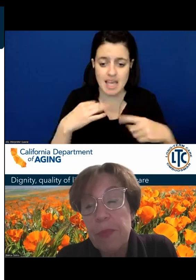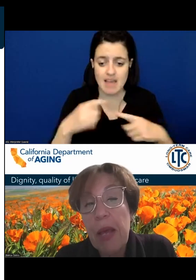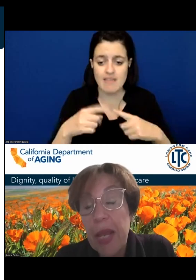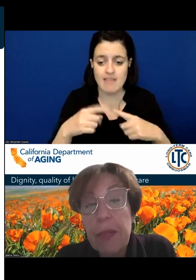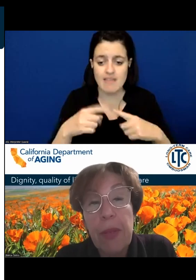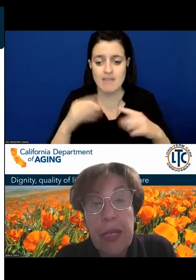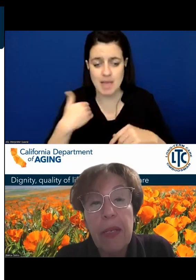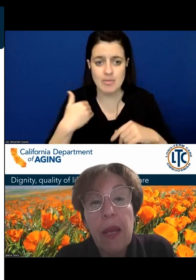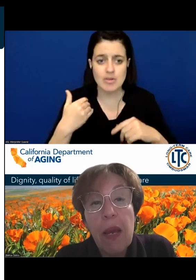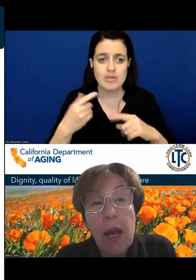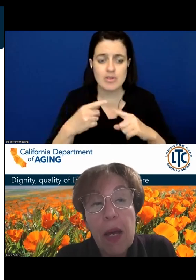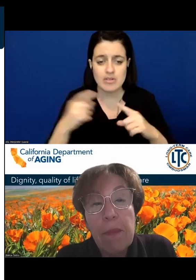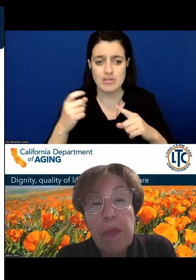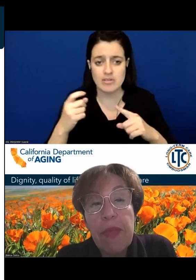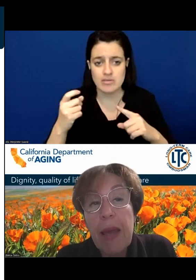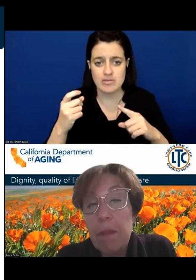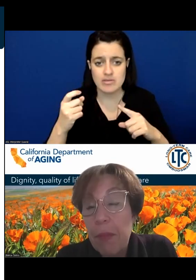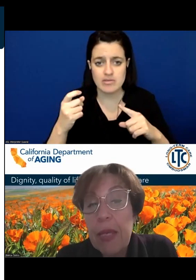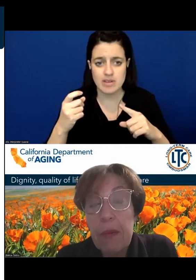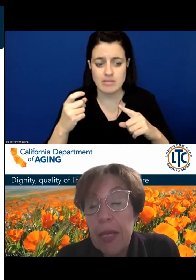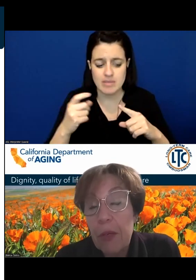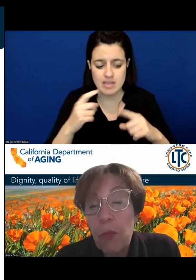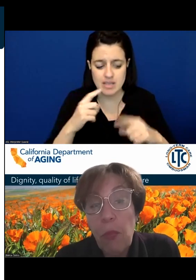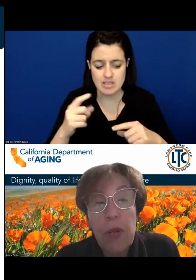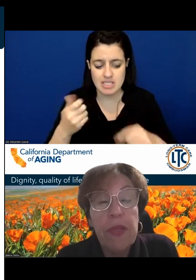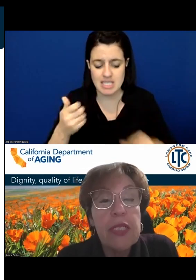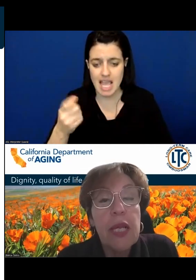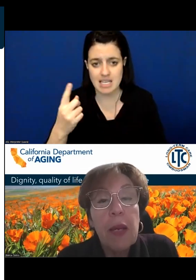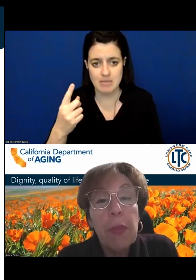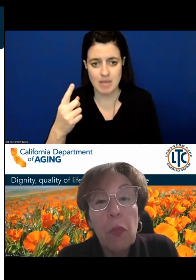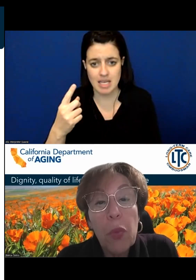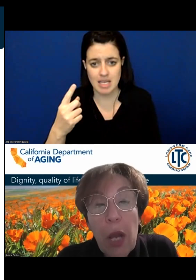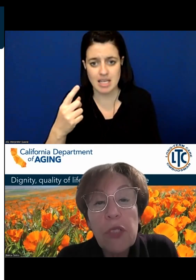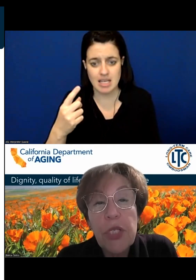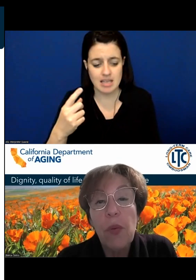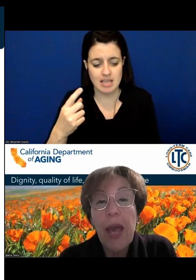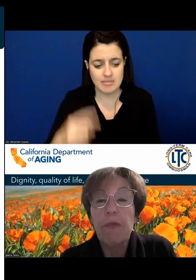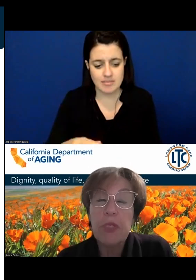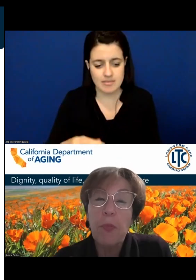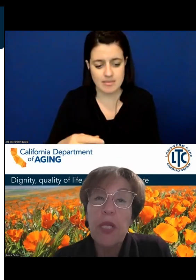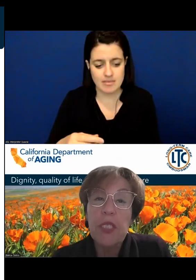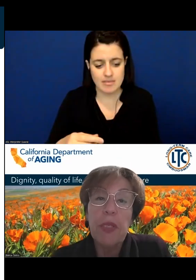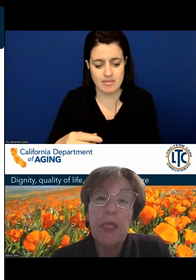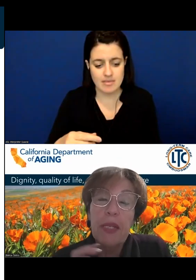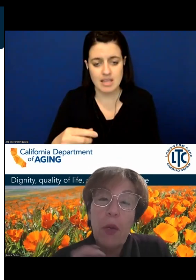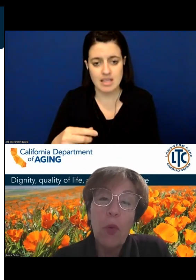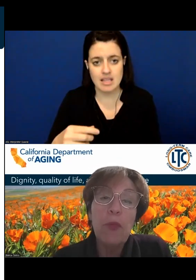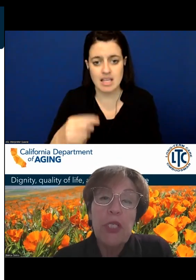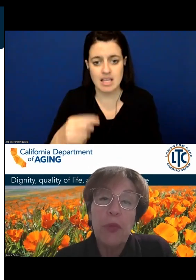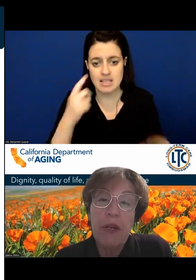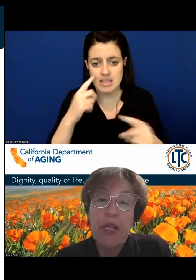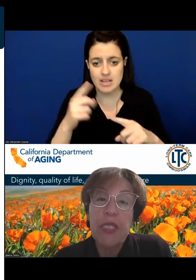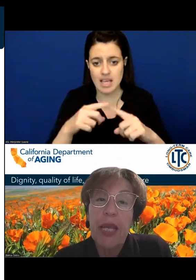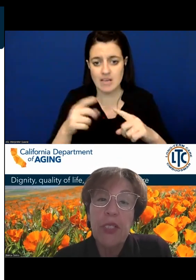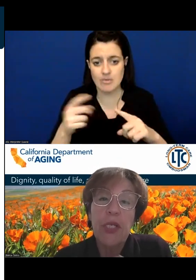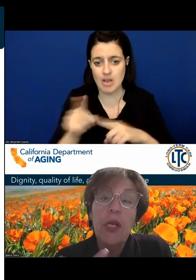really just about anybody that can report this. But we also have a responsibility that when we